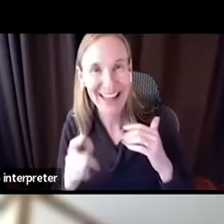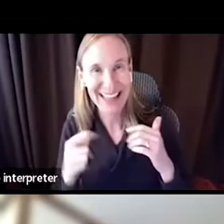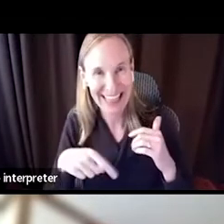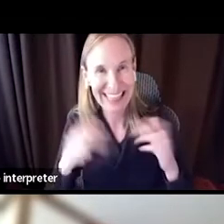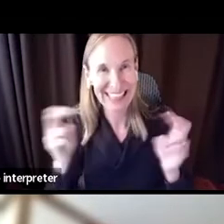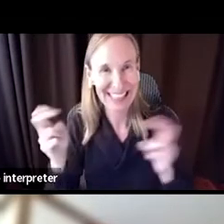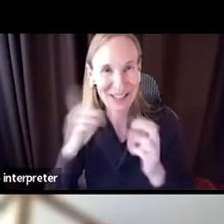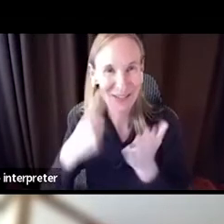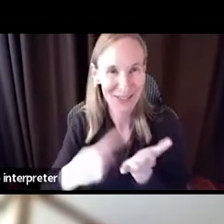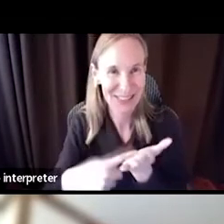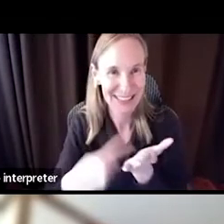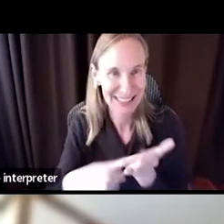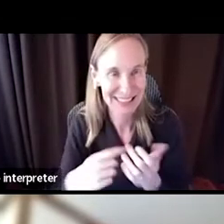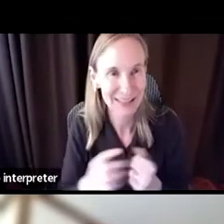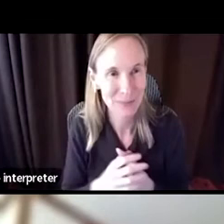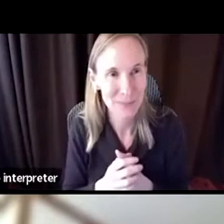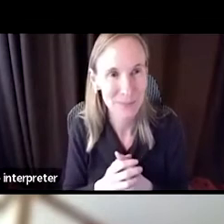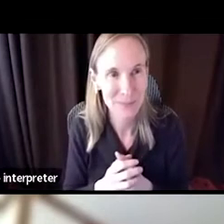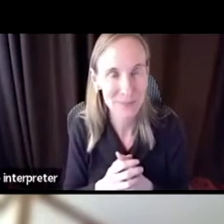up,